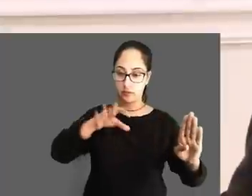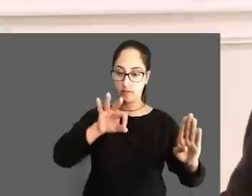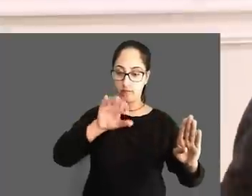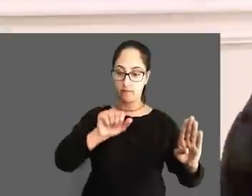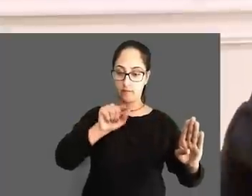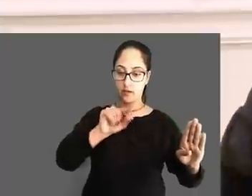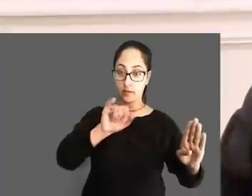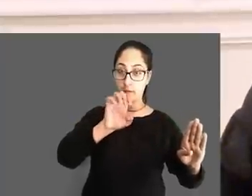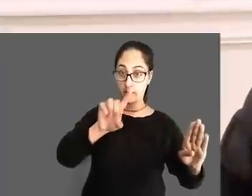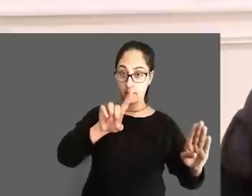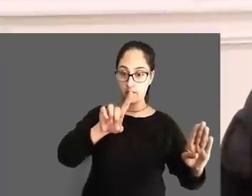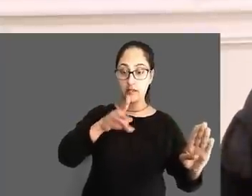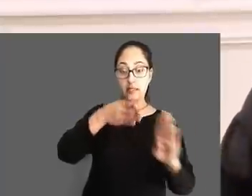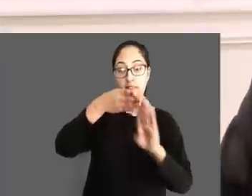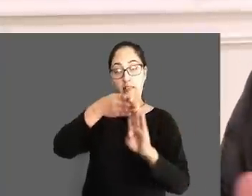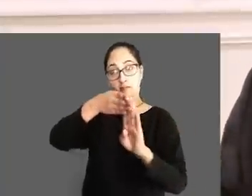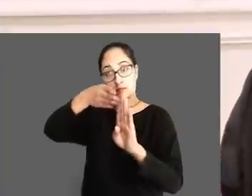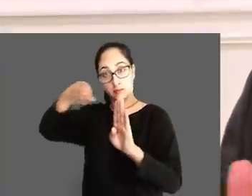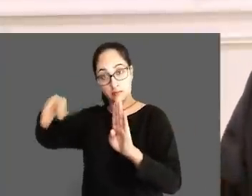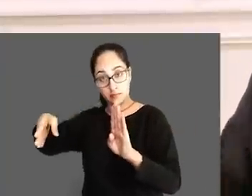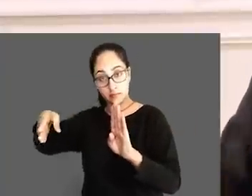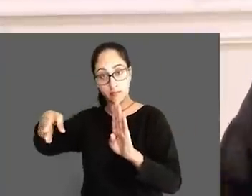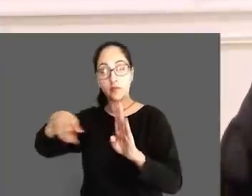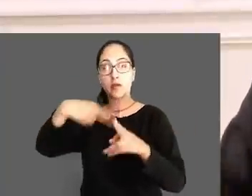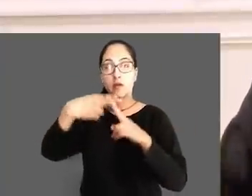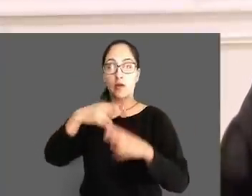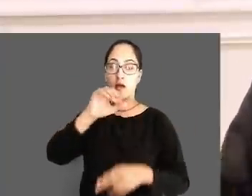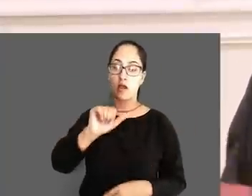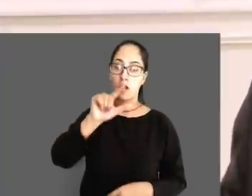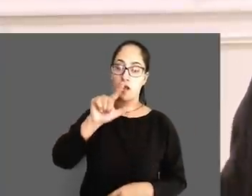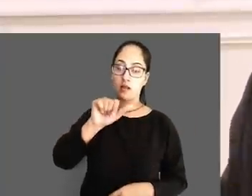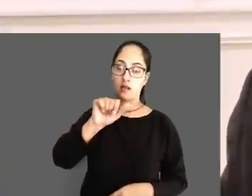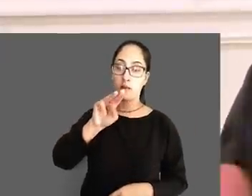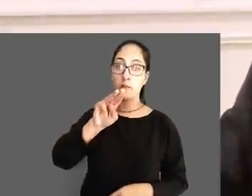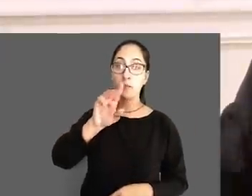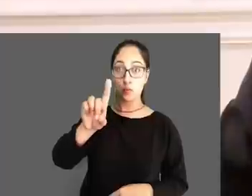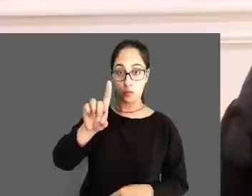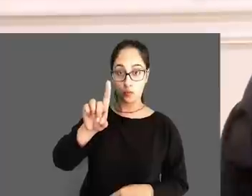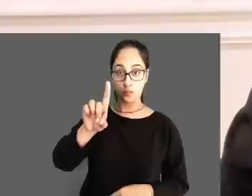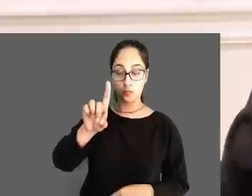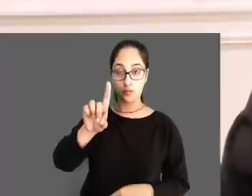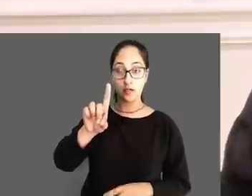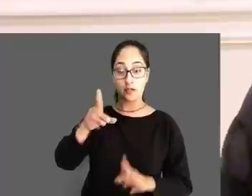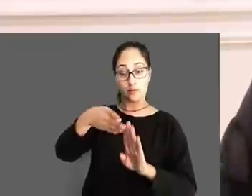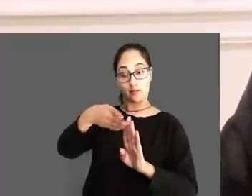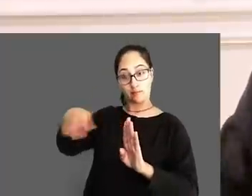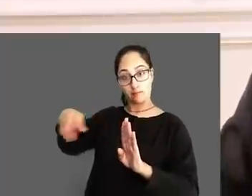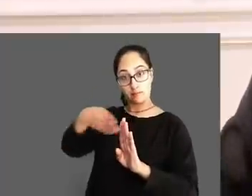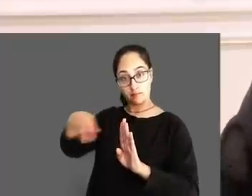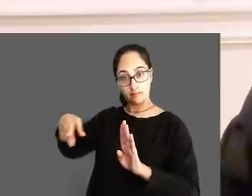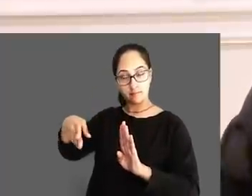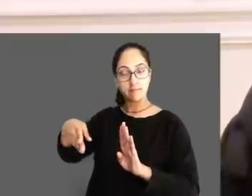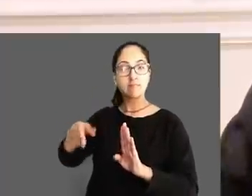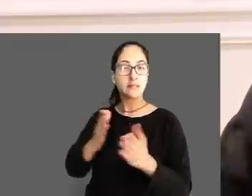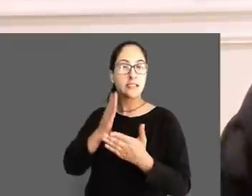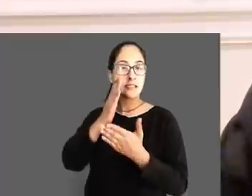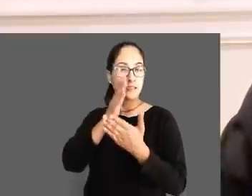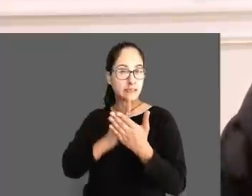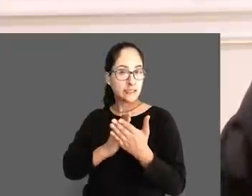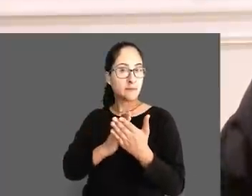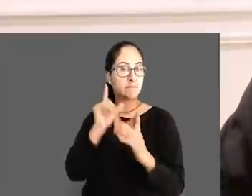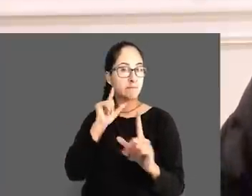that came, or that some say perhaps came to this area during that time period.